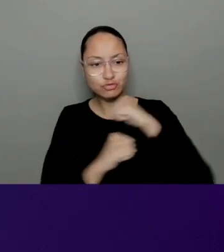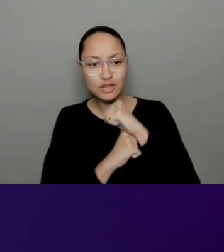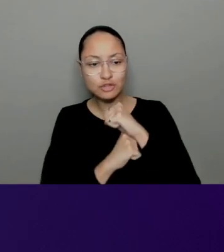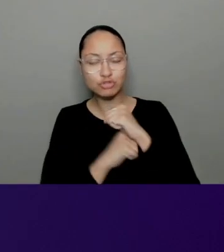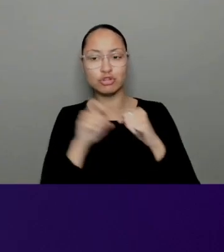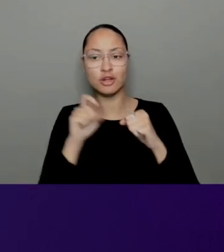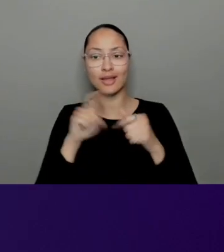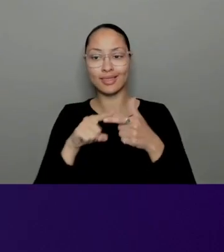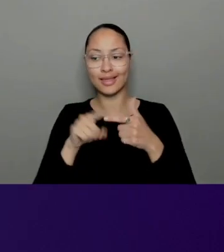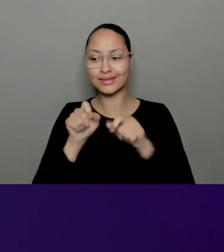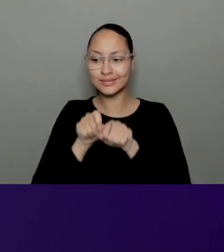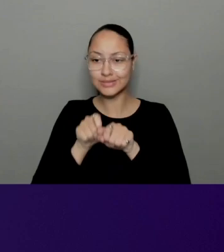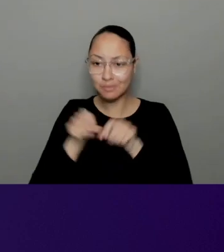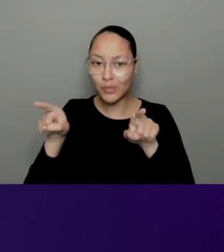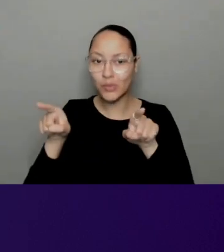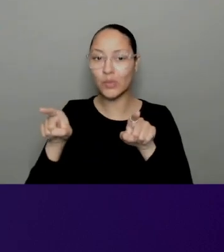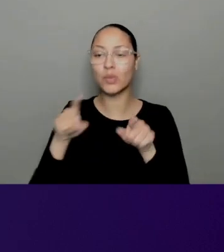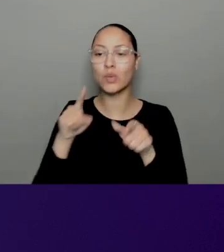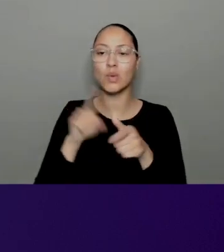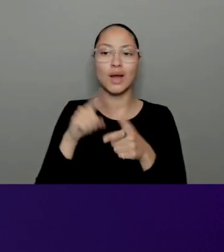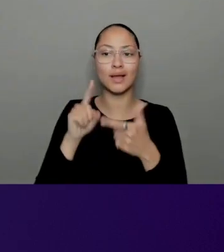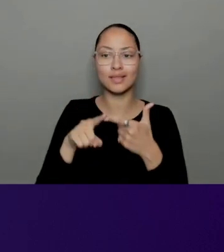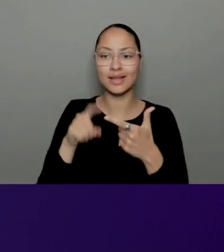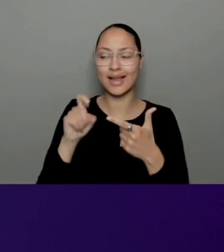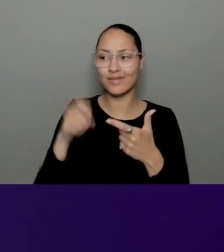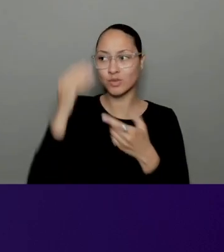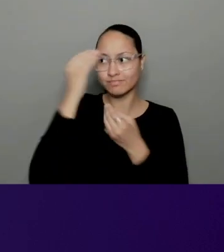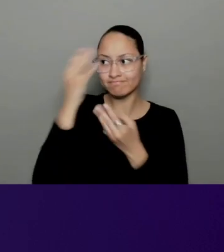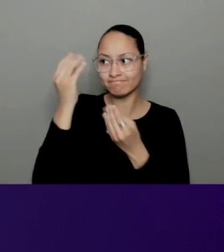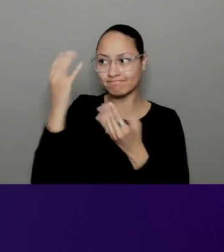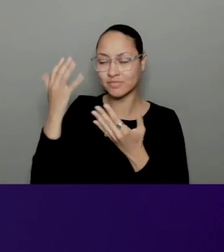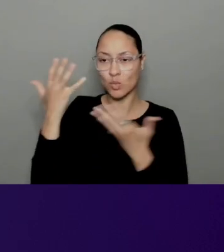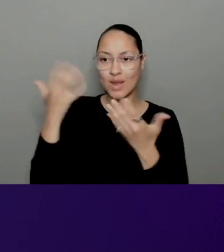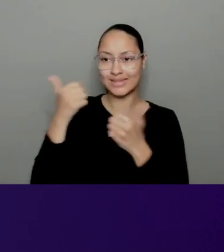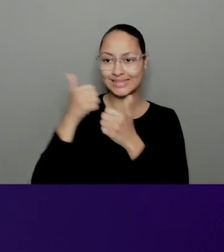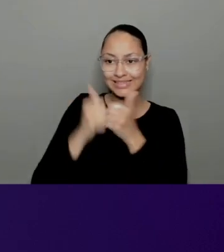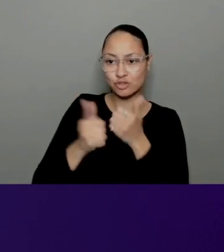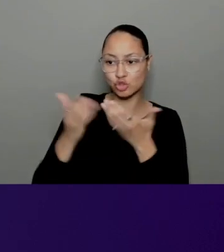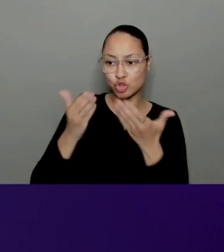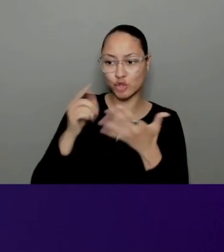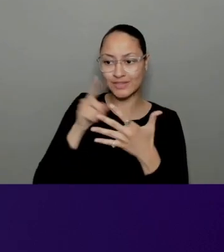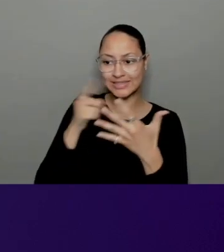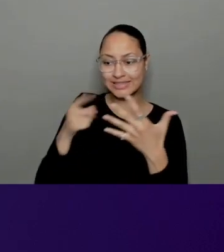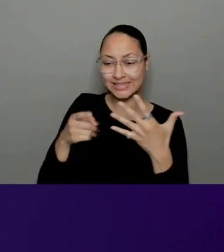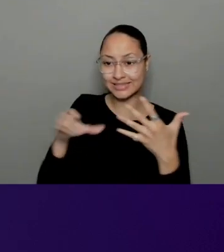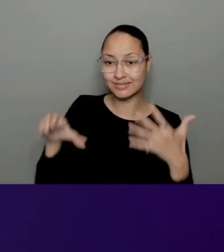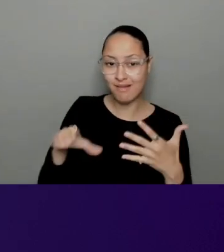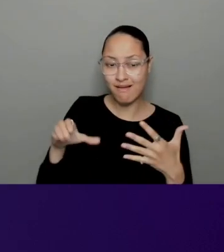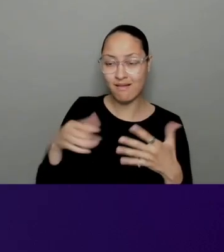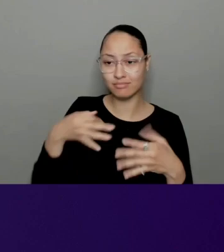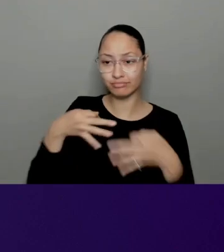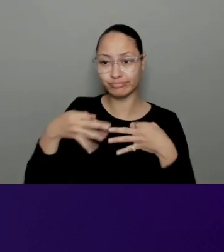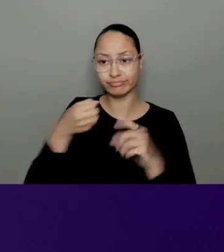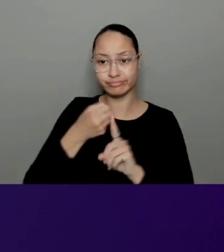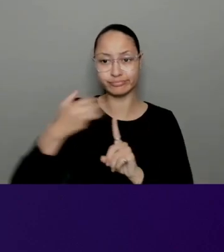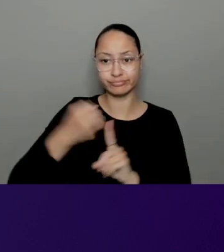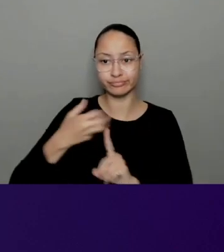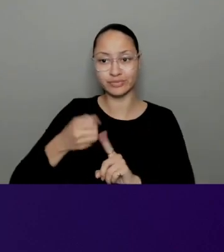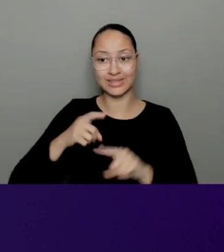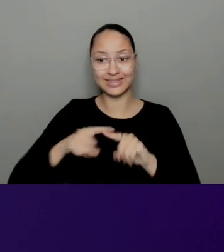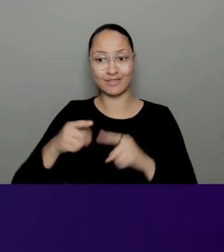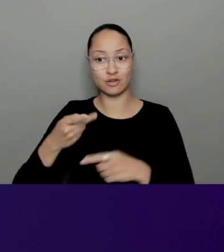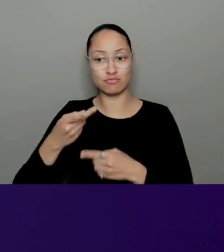had to know the background about what each serverless service does, what are the different properties that I need to set, all of it